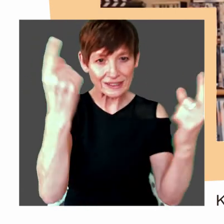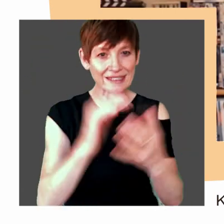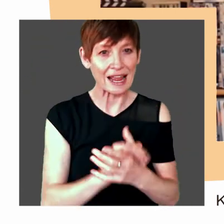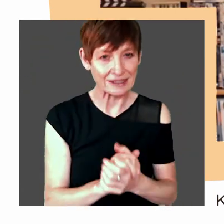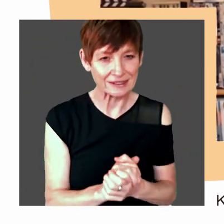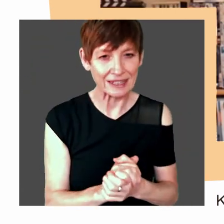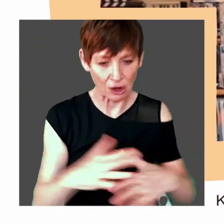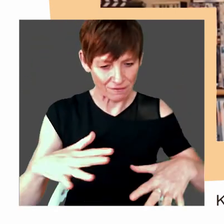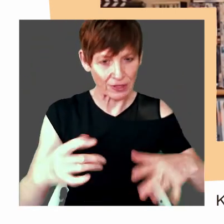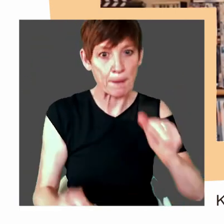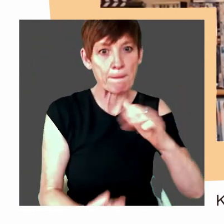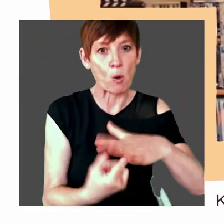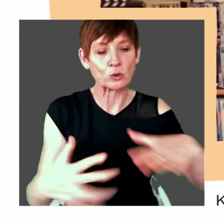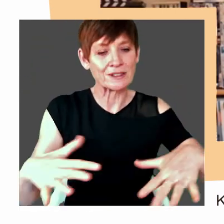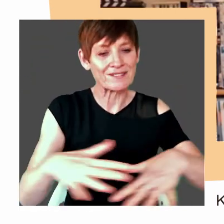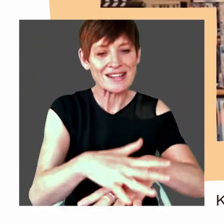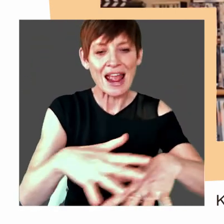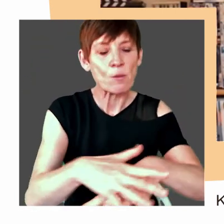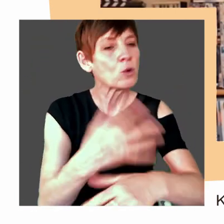personal practice.